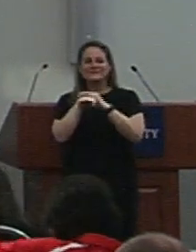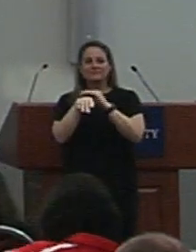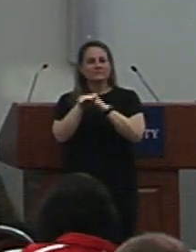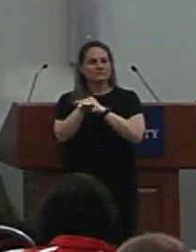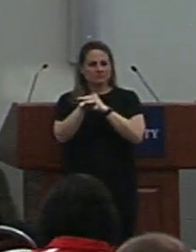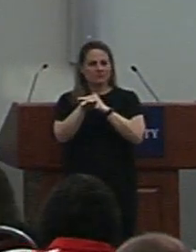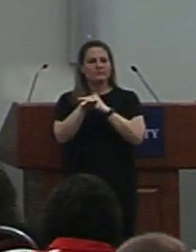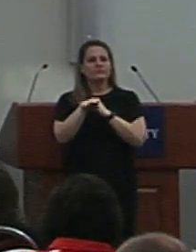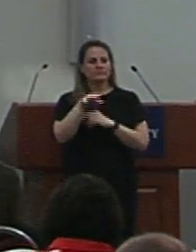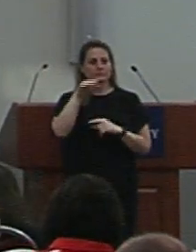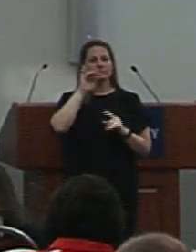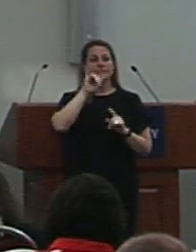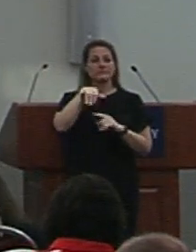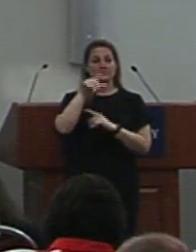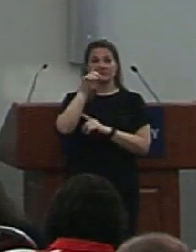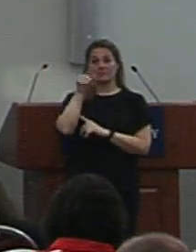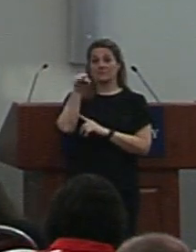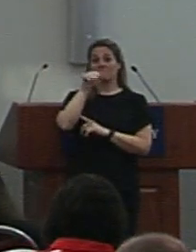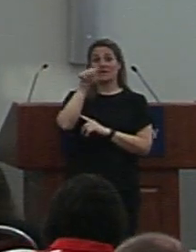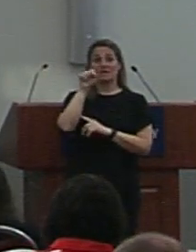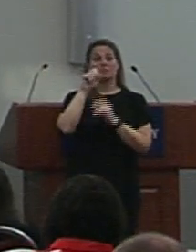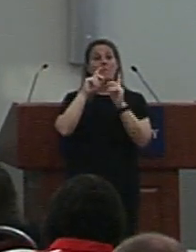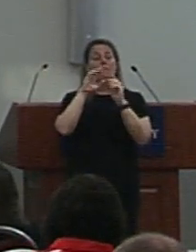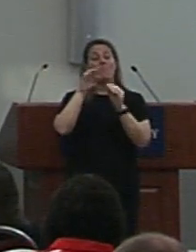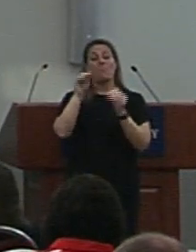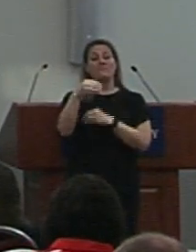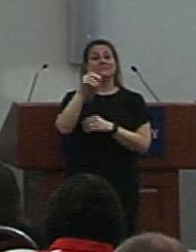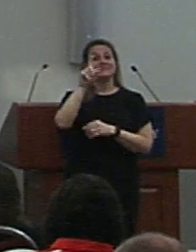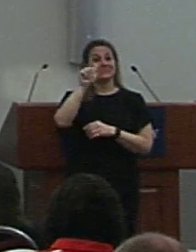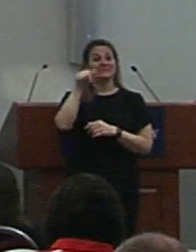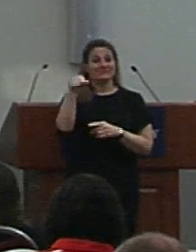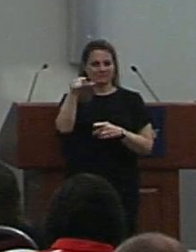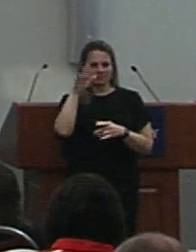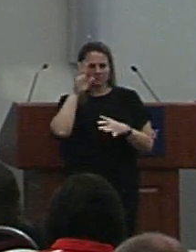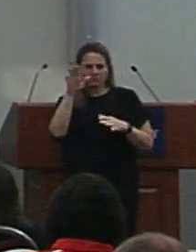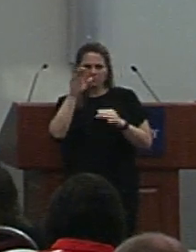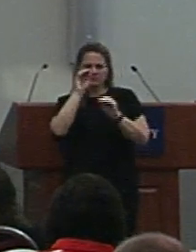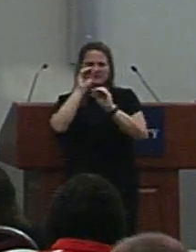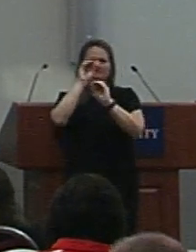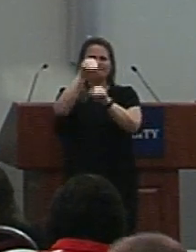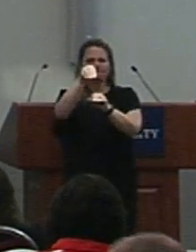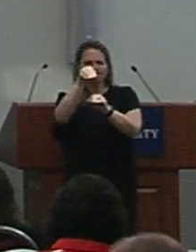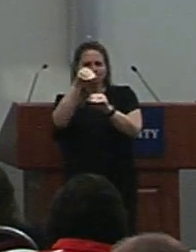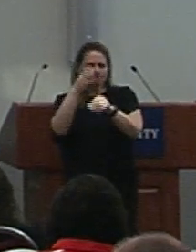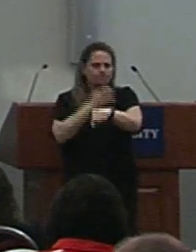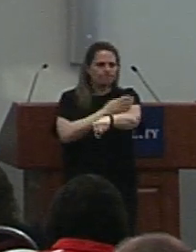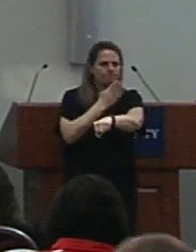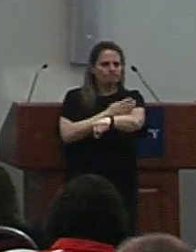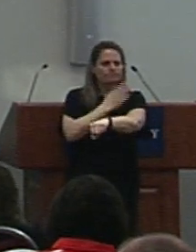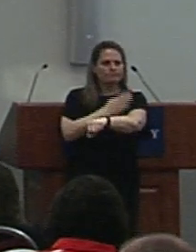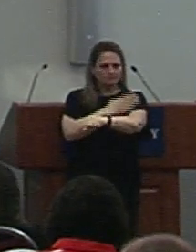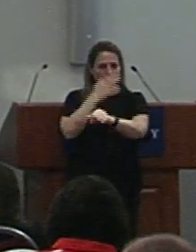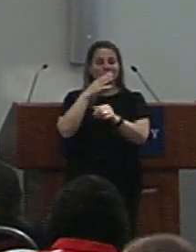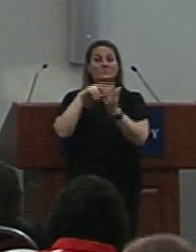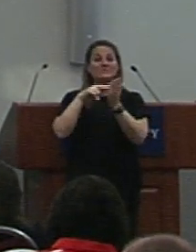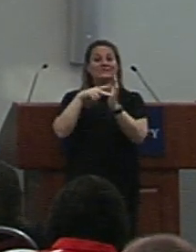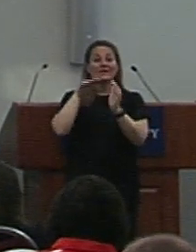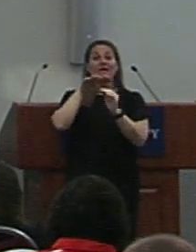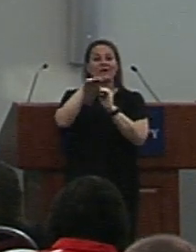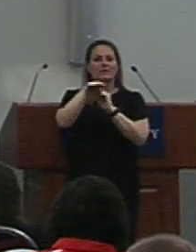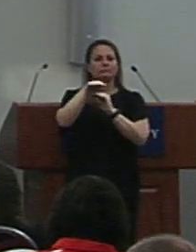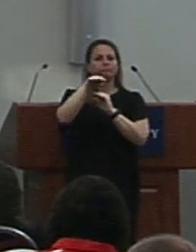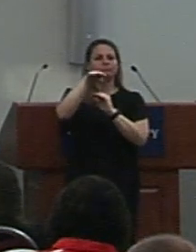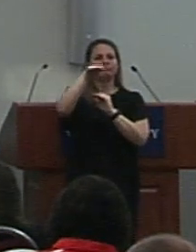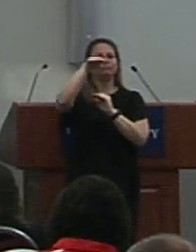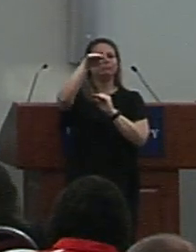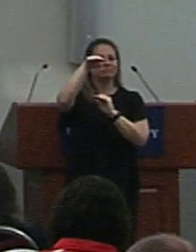thank you, Mary, to install a vertical lift, which is much more dignified and much more accessible. So we are currently under construction